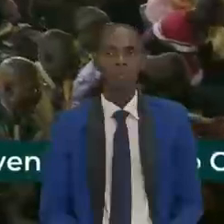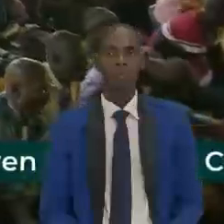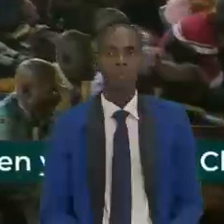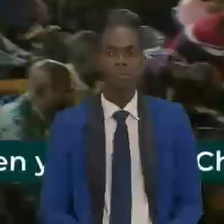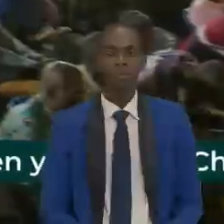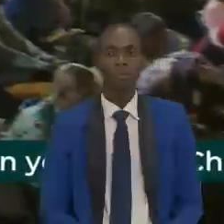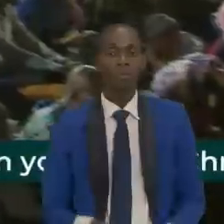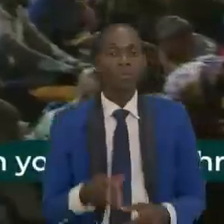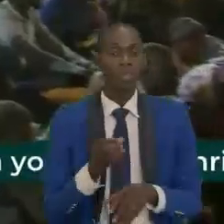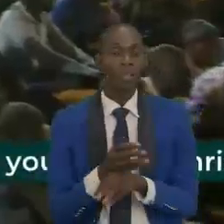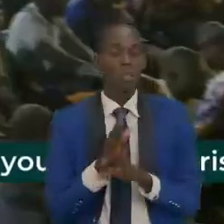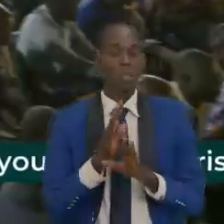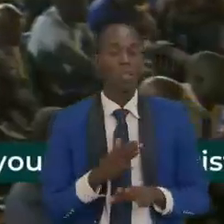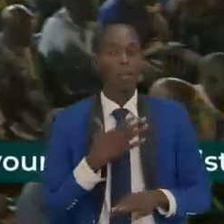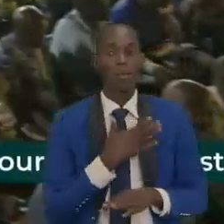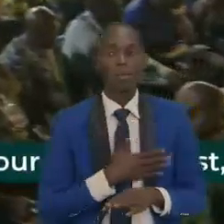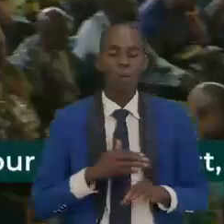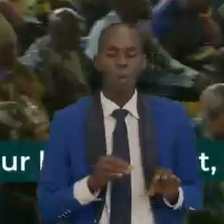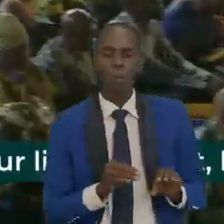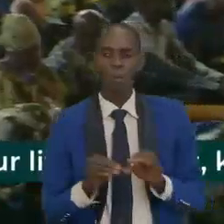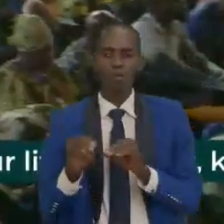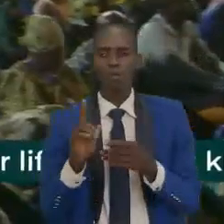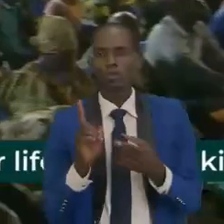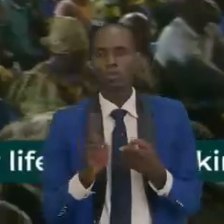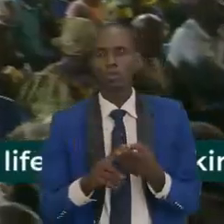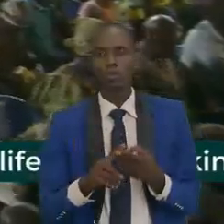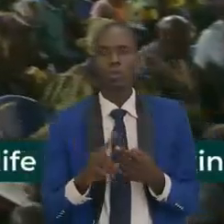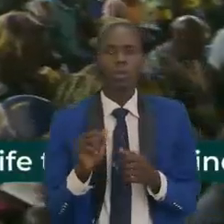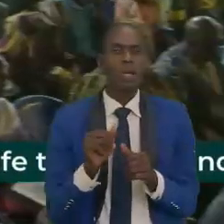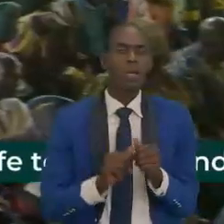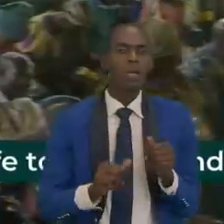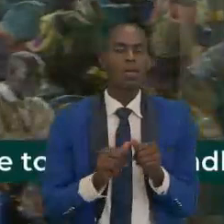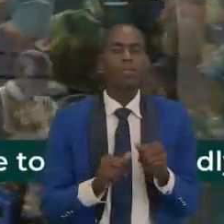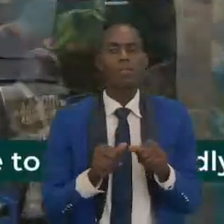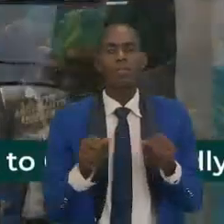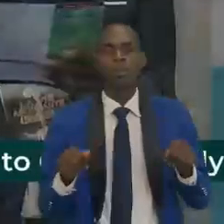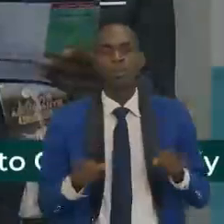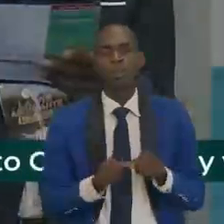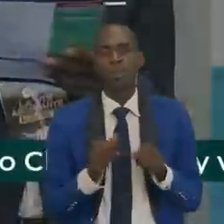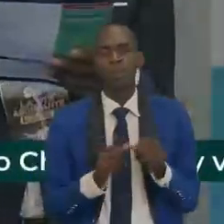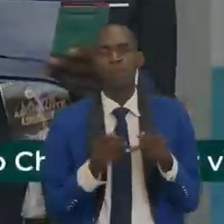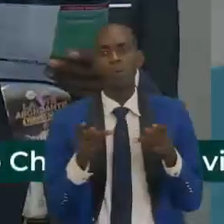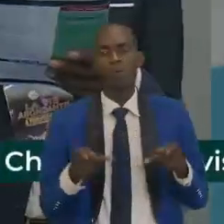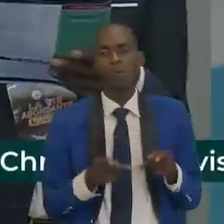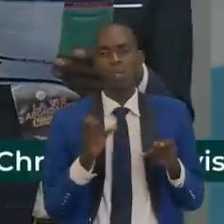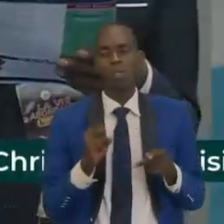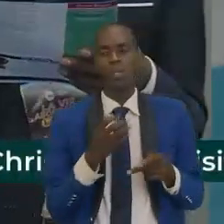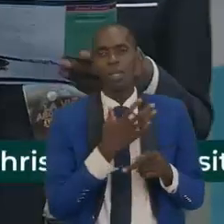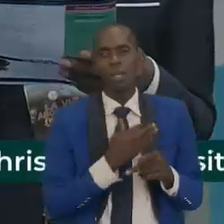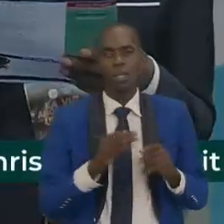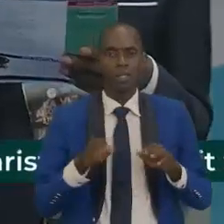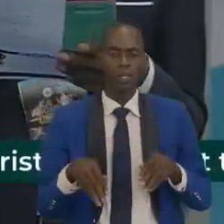Counselors, please move into all the aisles and make sure that we give the slip to all